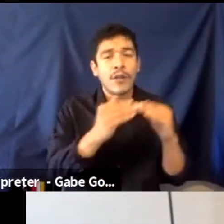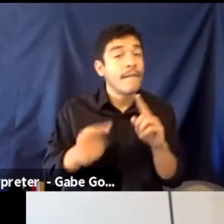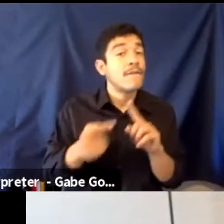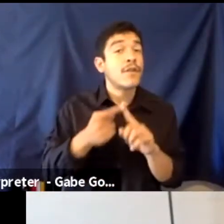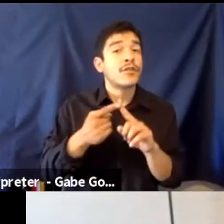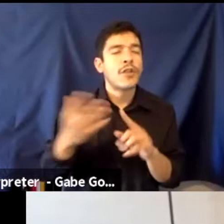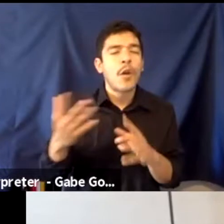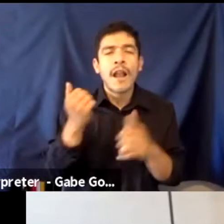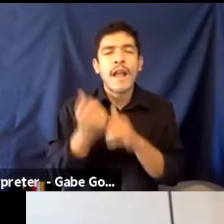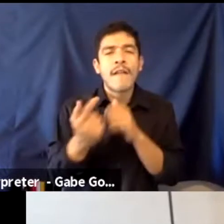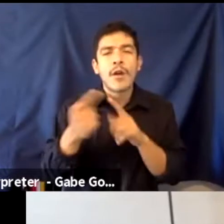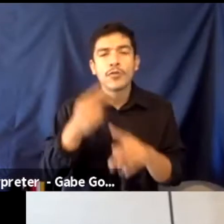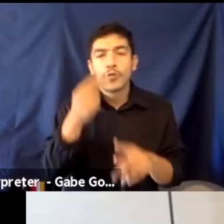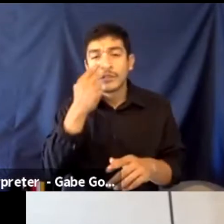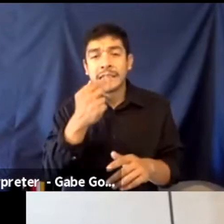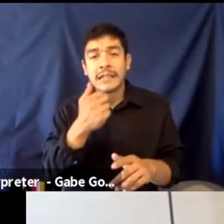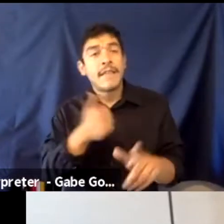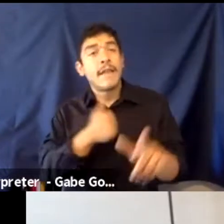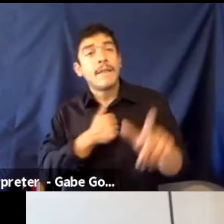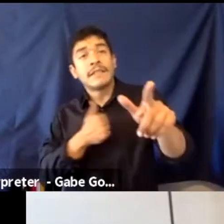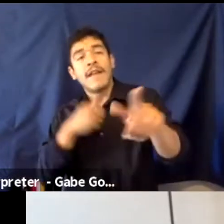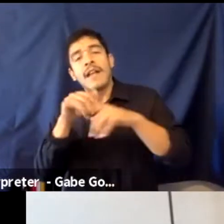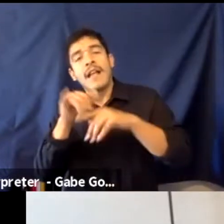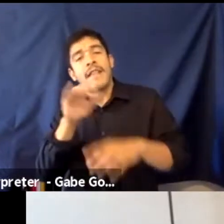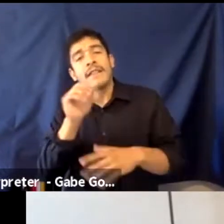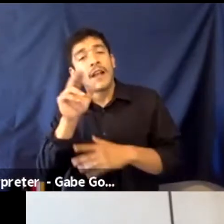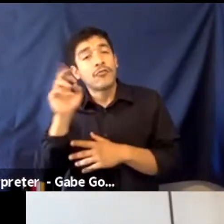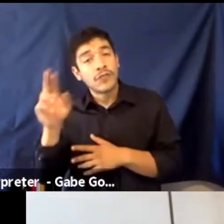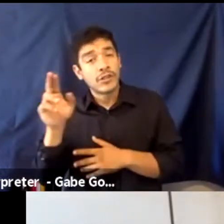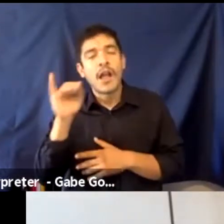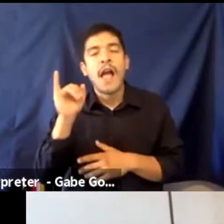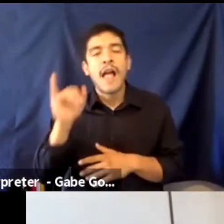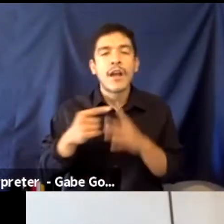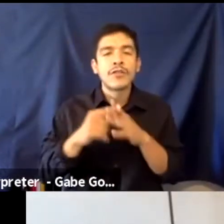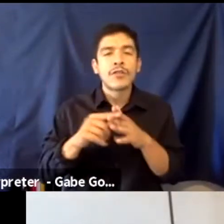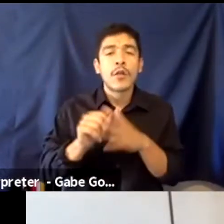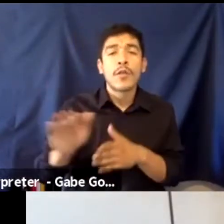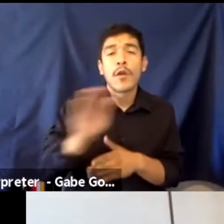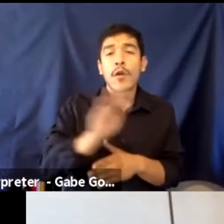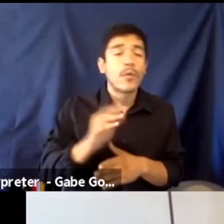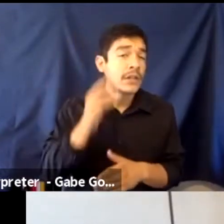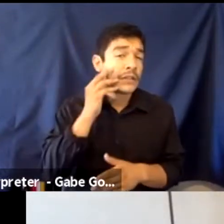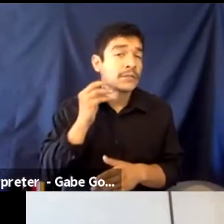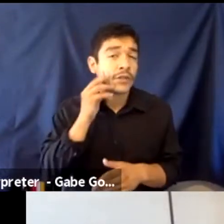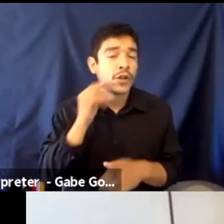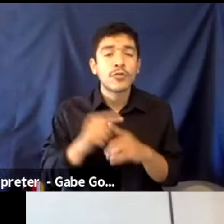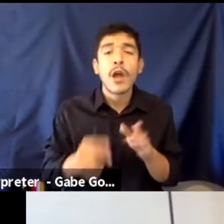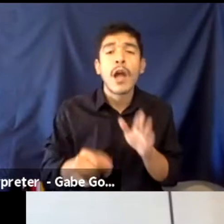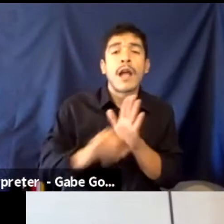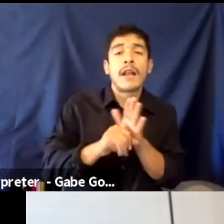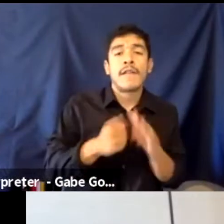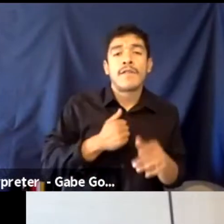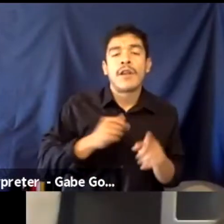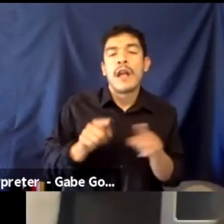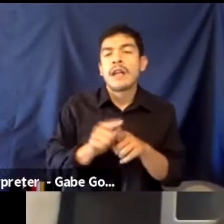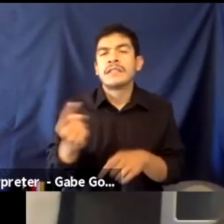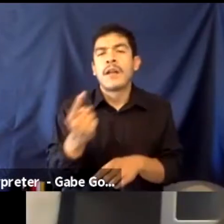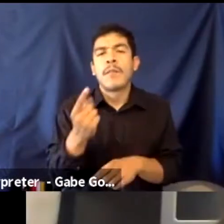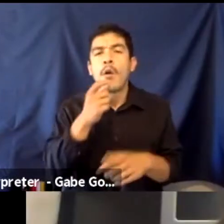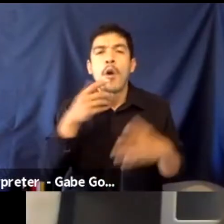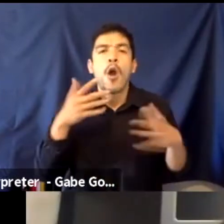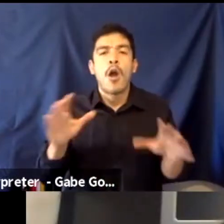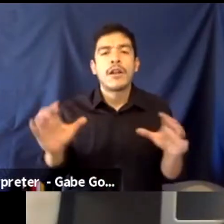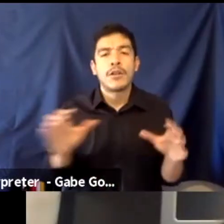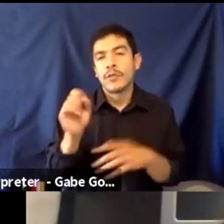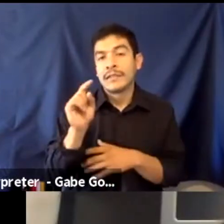see themselves in these careers. And that starts with using your own lived experience to identify yourself as already somebody who's doing STEM.